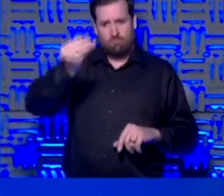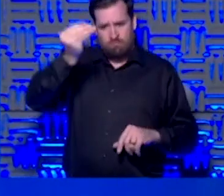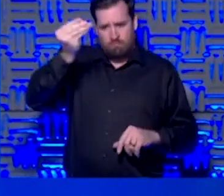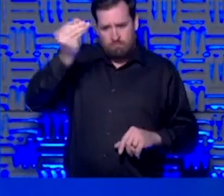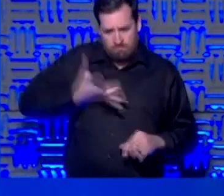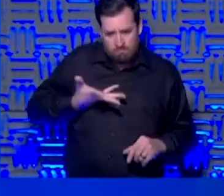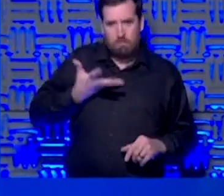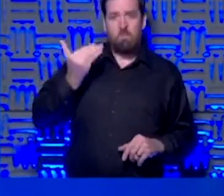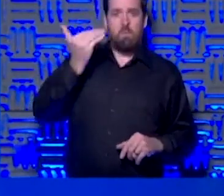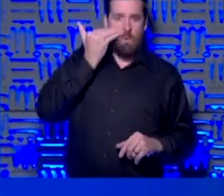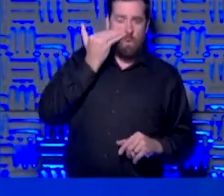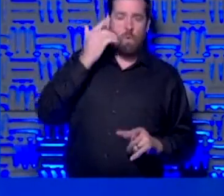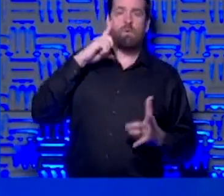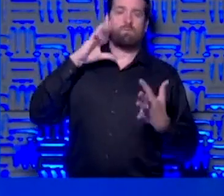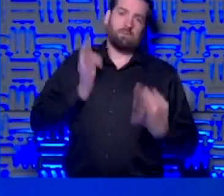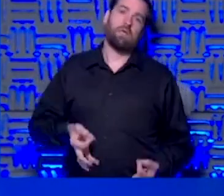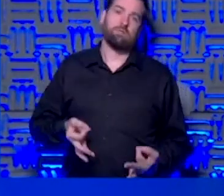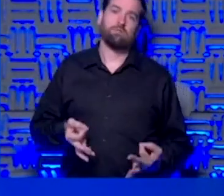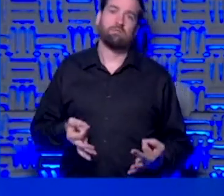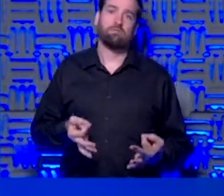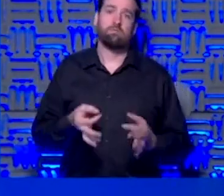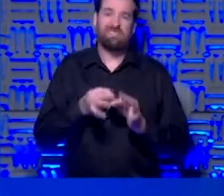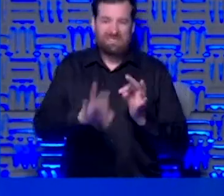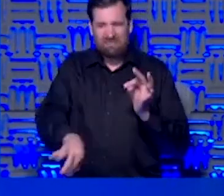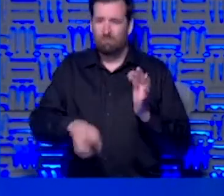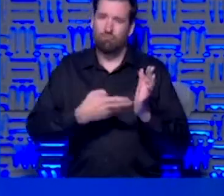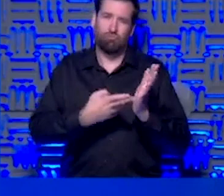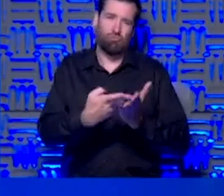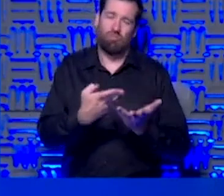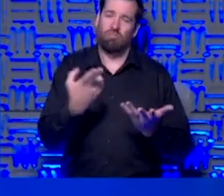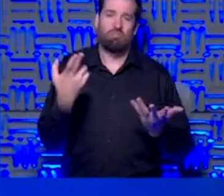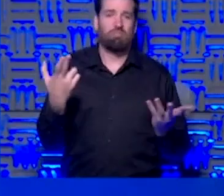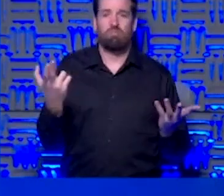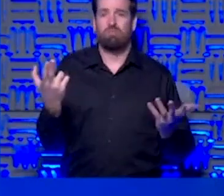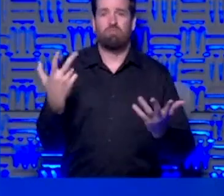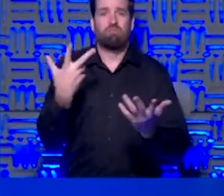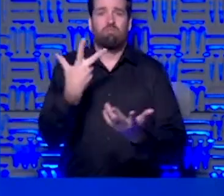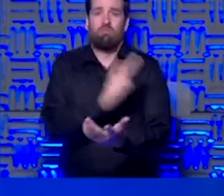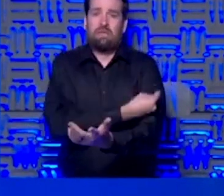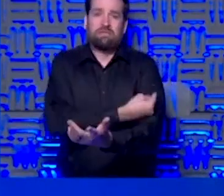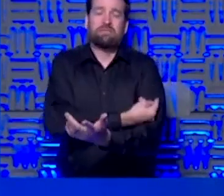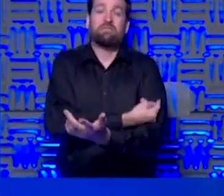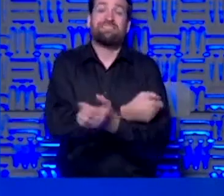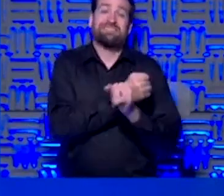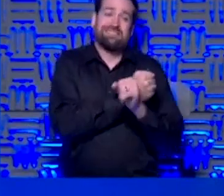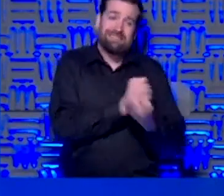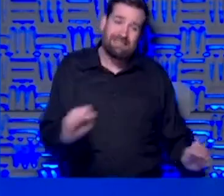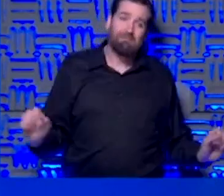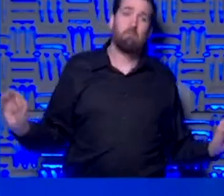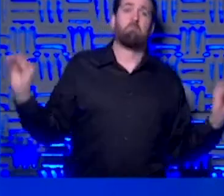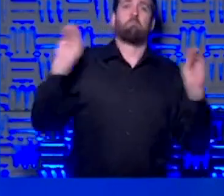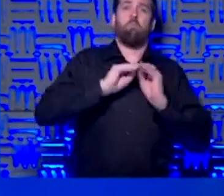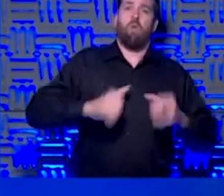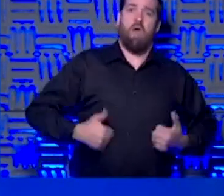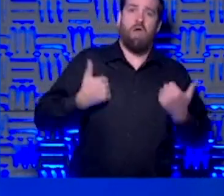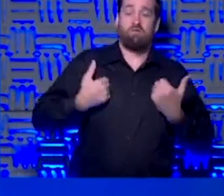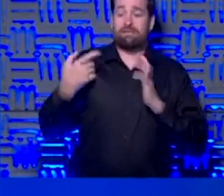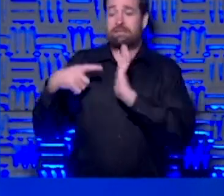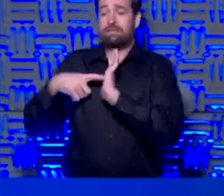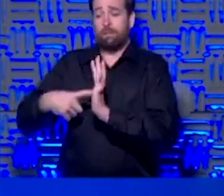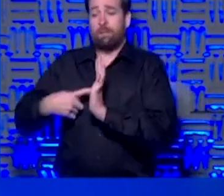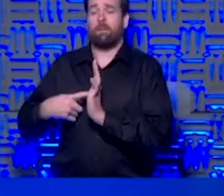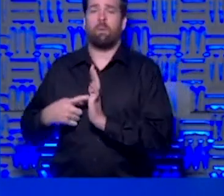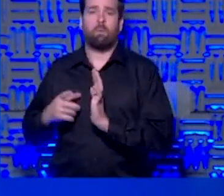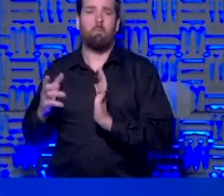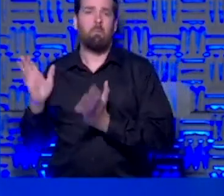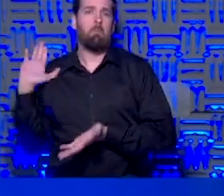simple truth will be, I really believe this, that the vaccines will save a lot more lives, and the side effects will be relatively minimal.